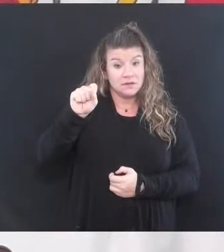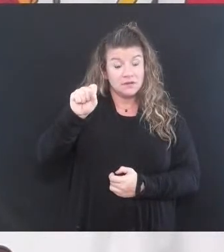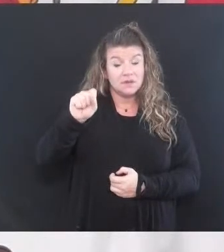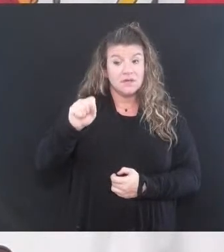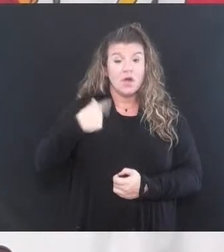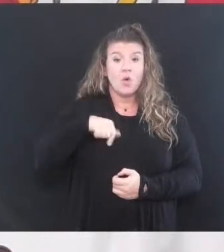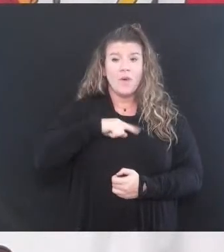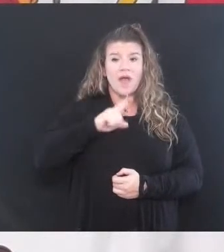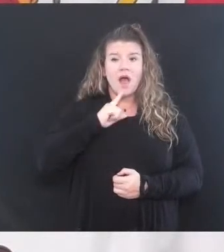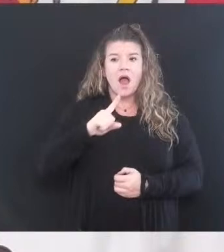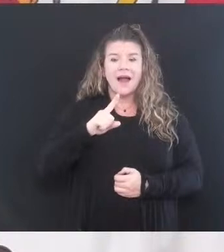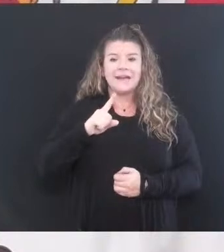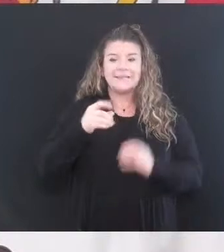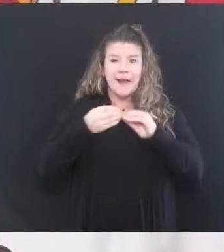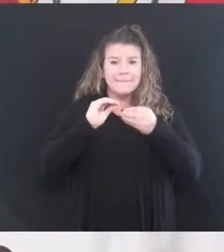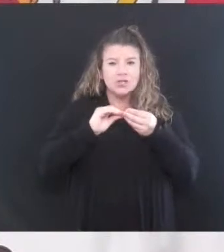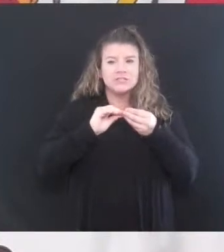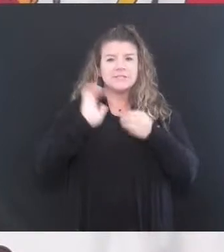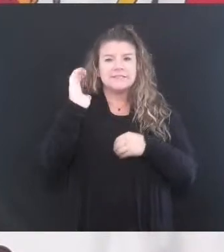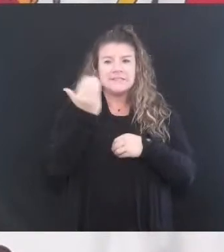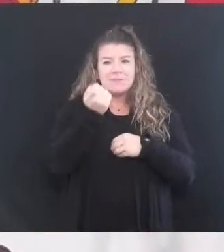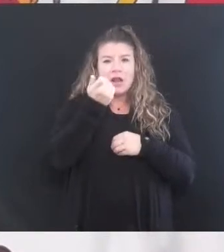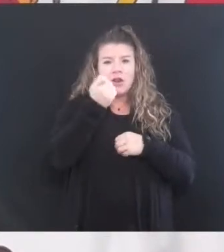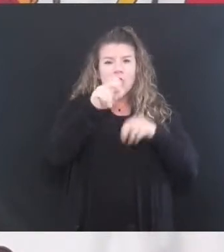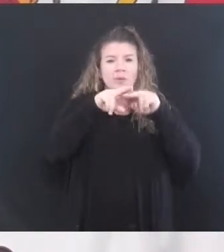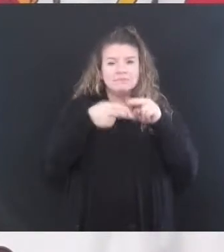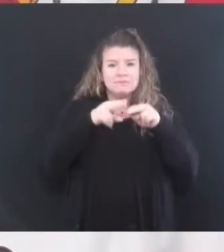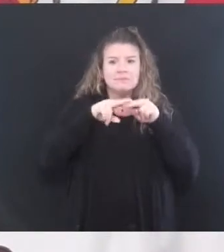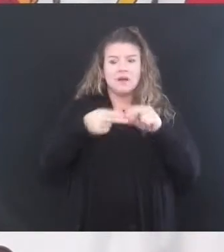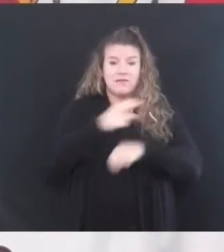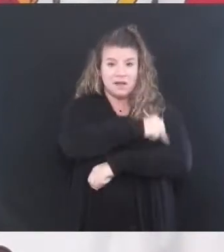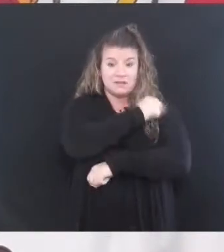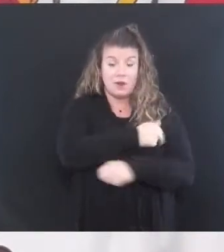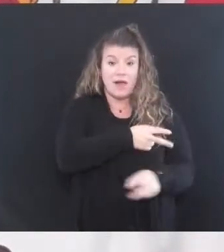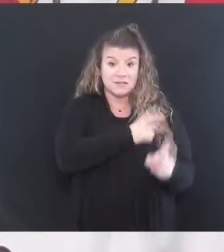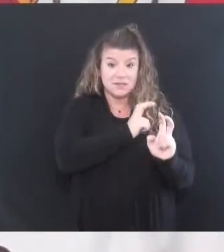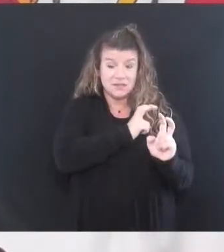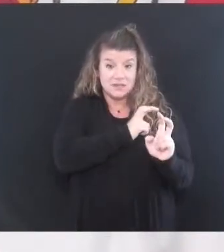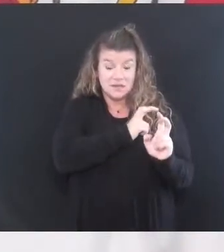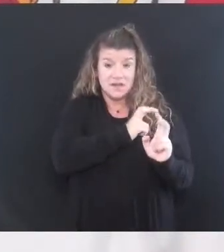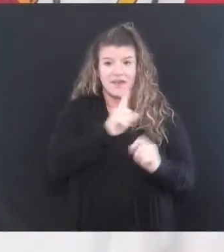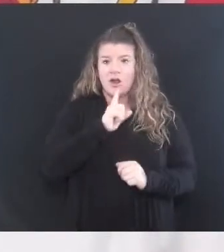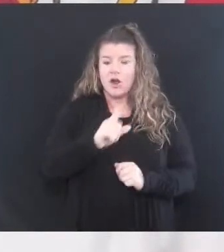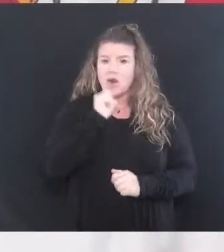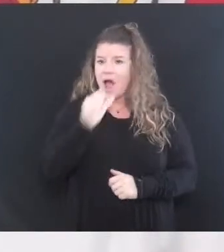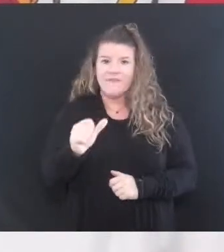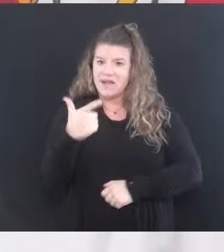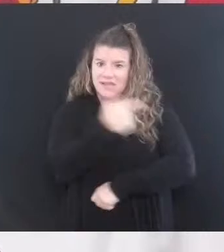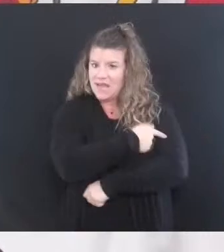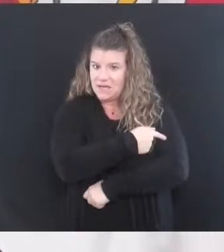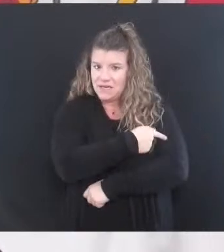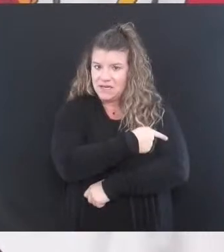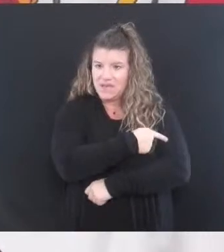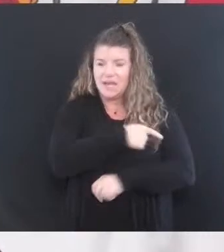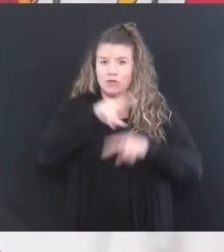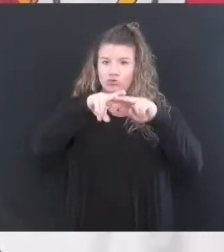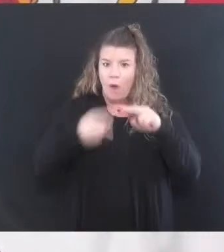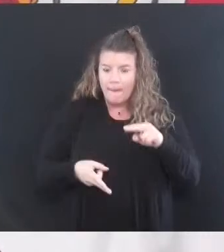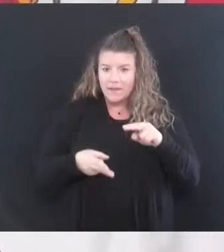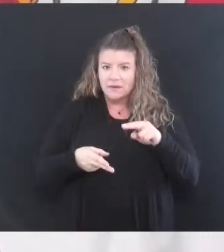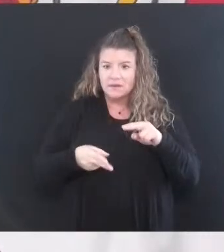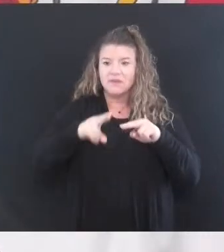slipping a little bit in the number of people that are hospitalized, that are unvaccinated, have dropped